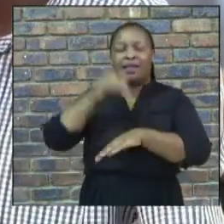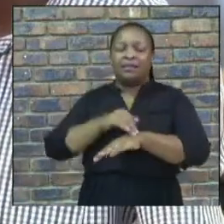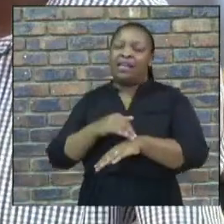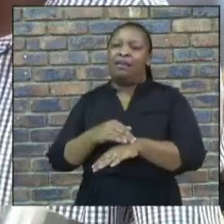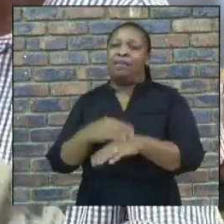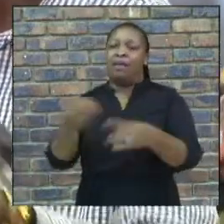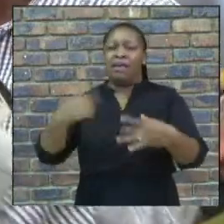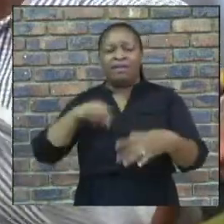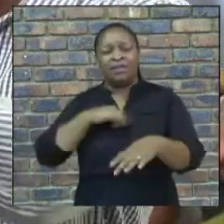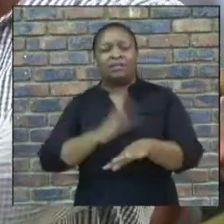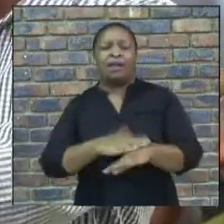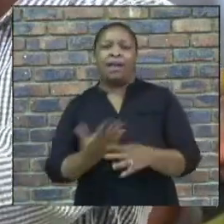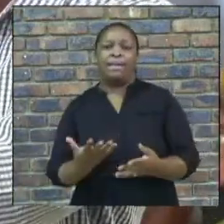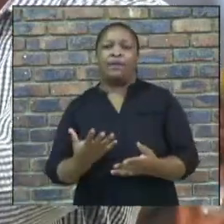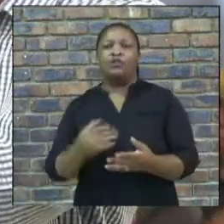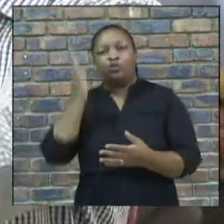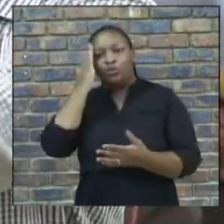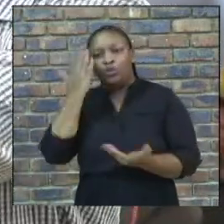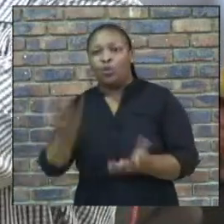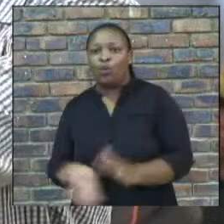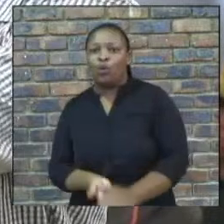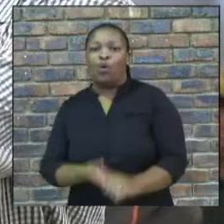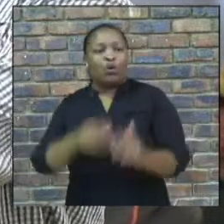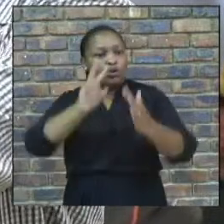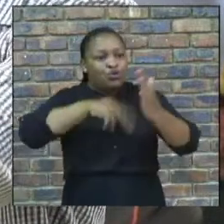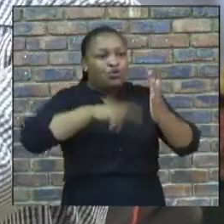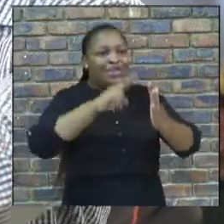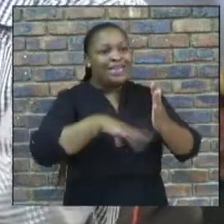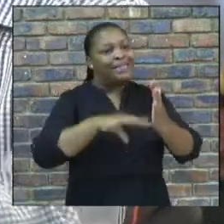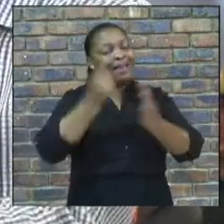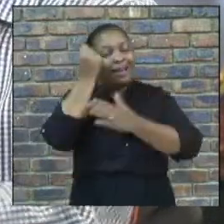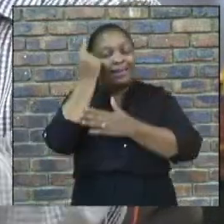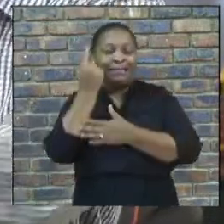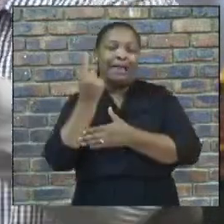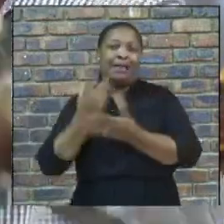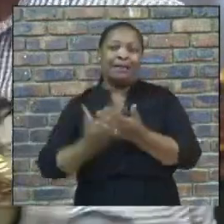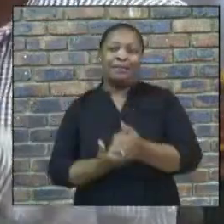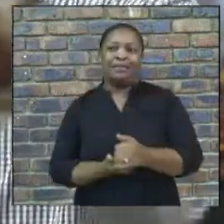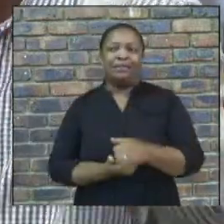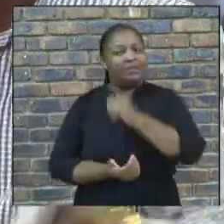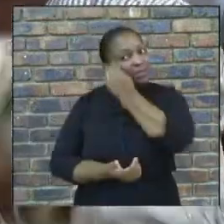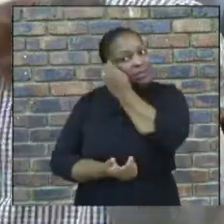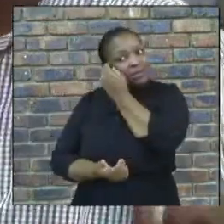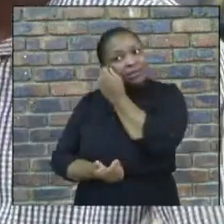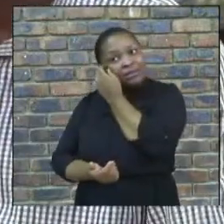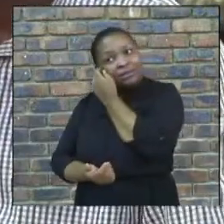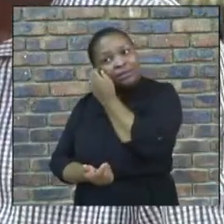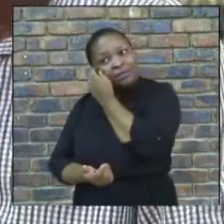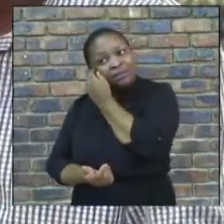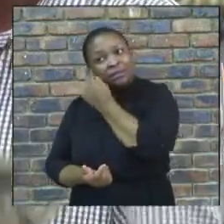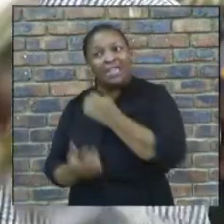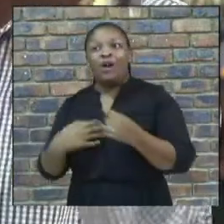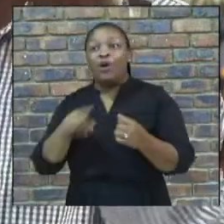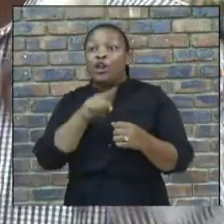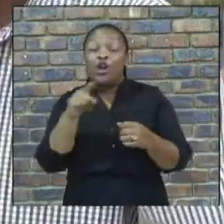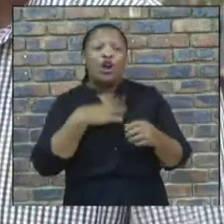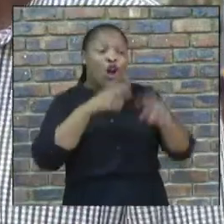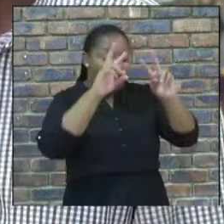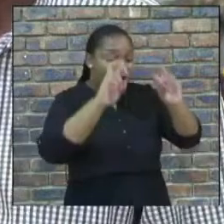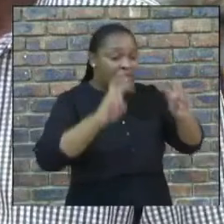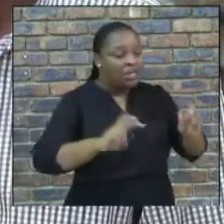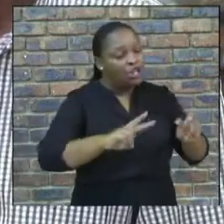sihlale phansi. As I heard umede maga representer uthi uhambile uyenzile bayenzile research, but thina